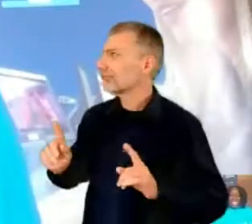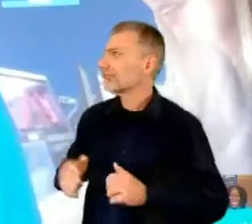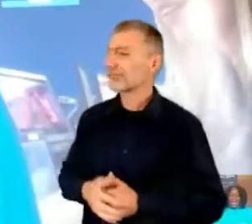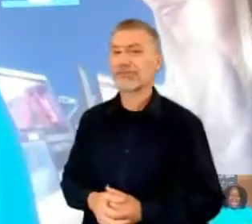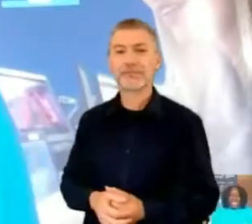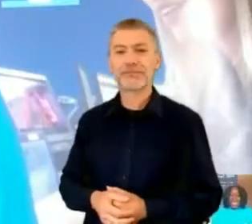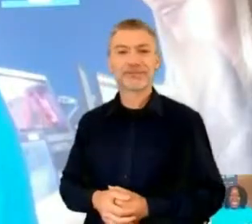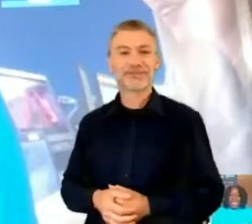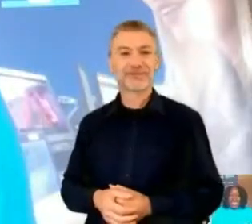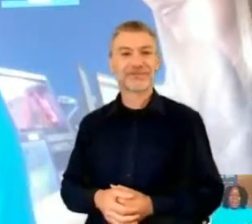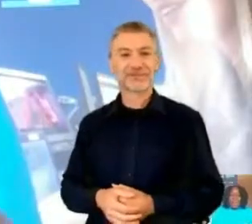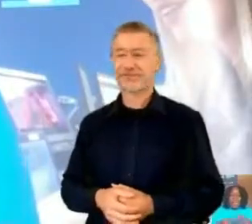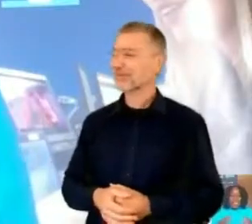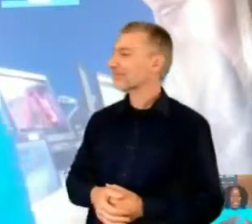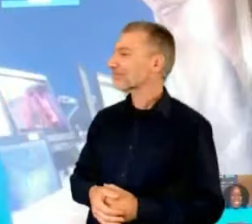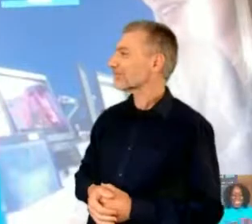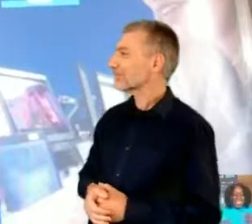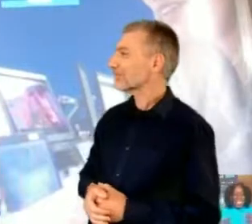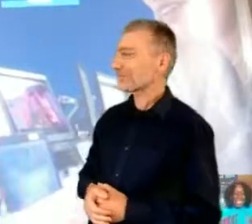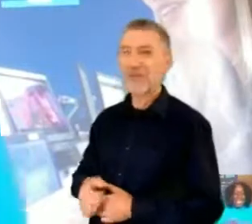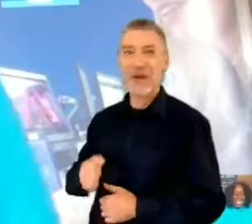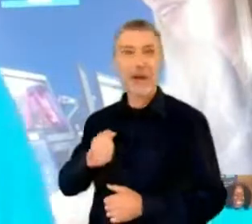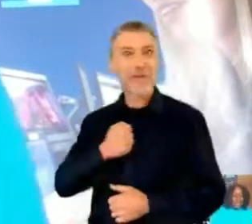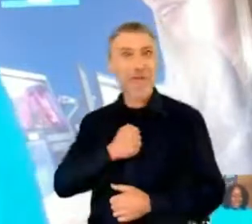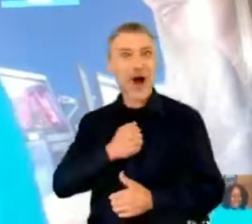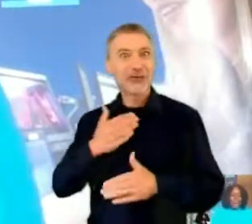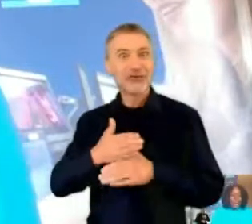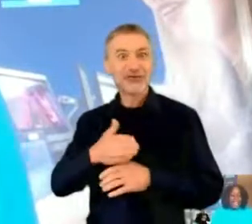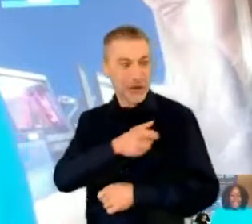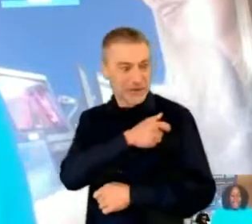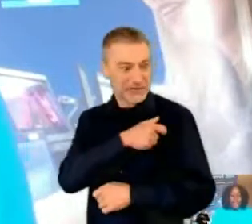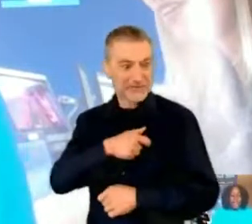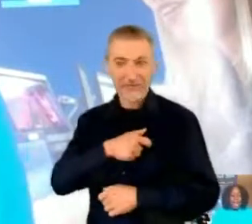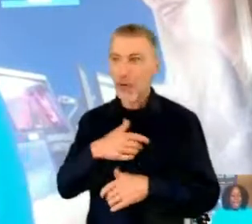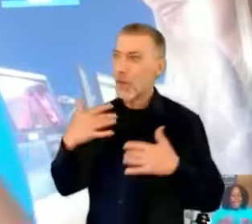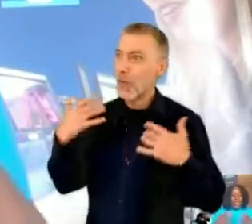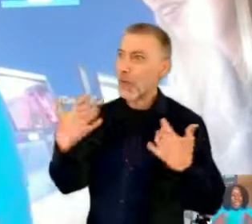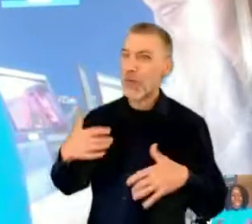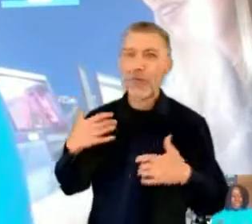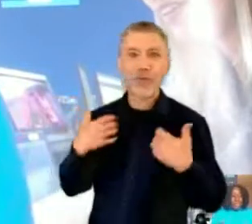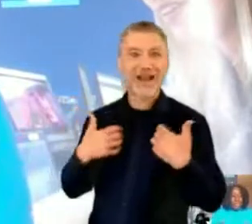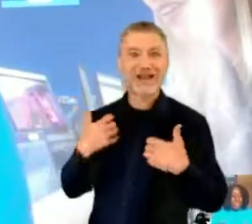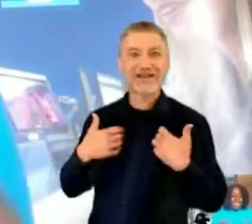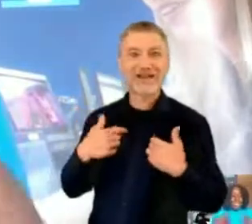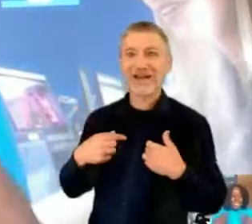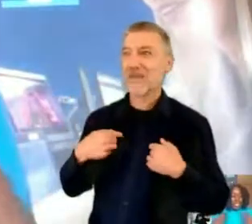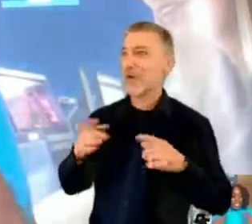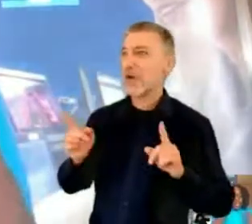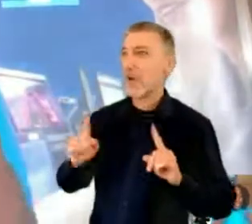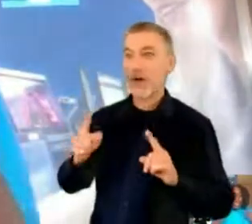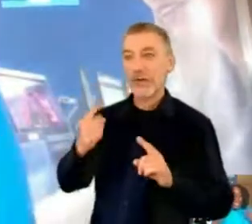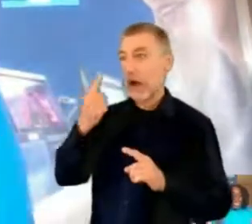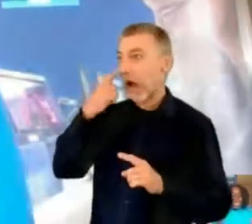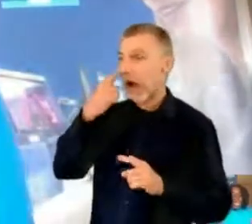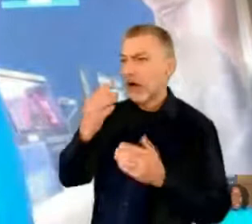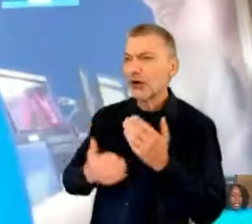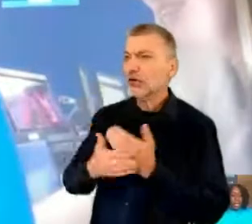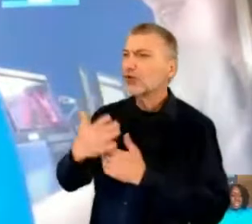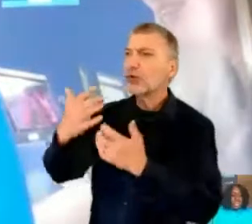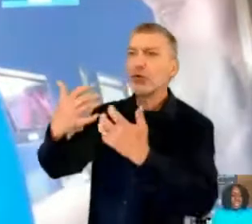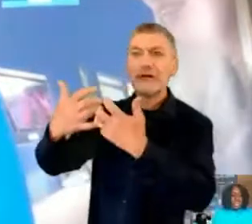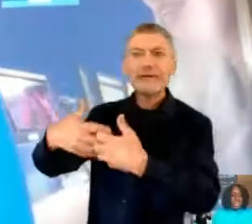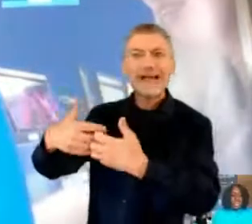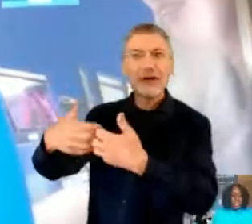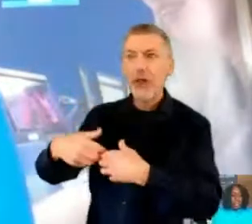the title of my job is very interesting. So I get to look at new technologies and new systems that we